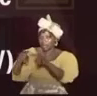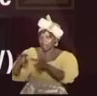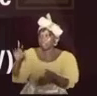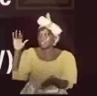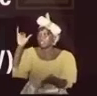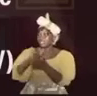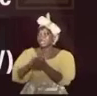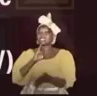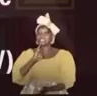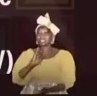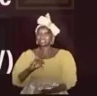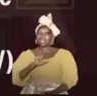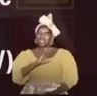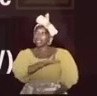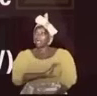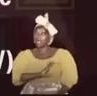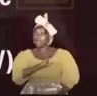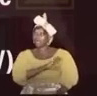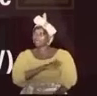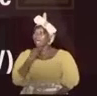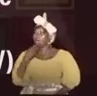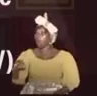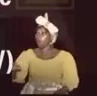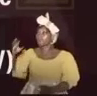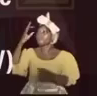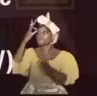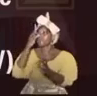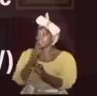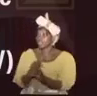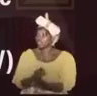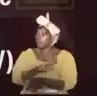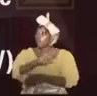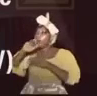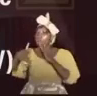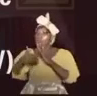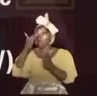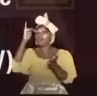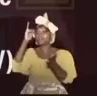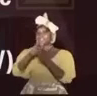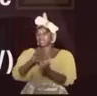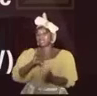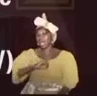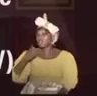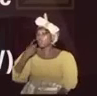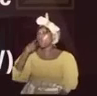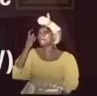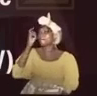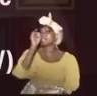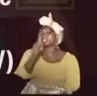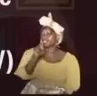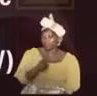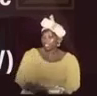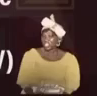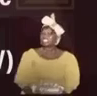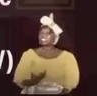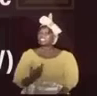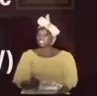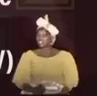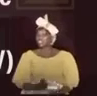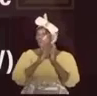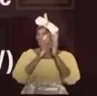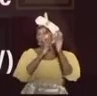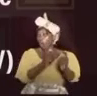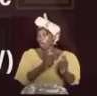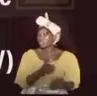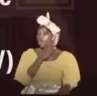is the character of faith, to do and to observe. All that I command you this day, the reward, the Lord your God will